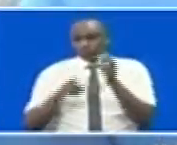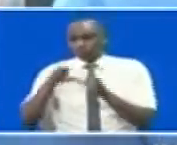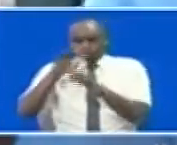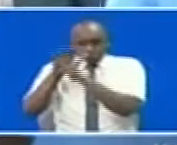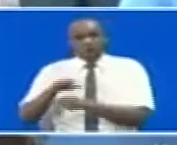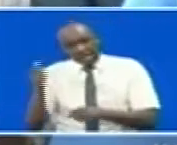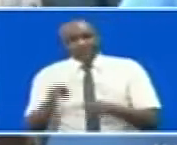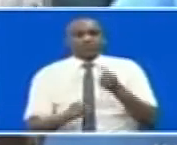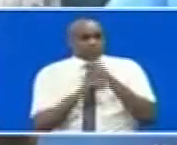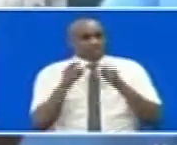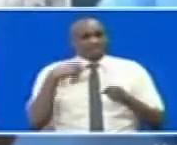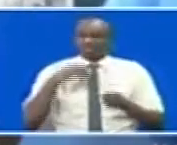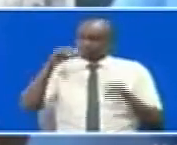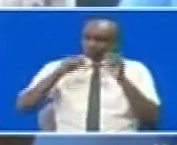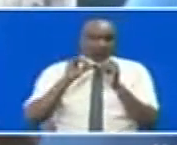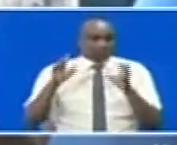fall.